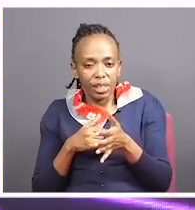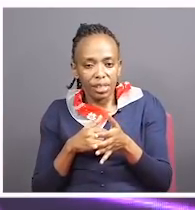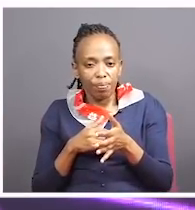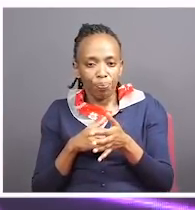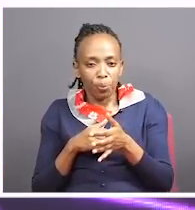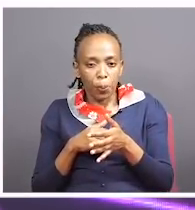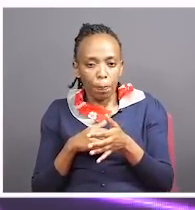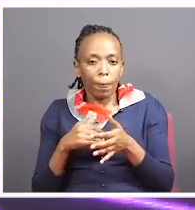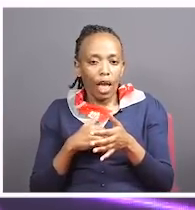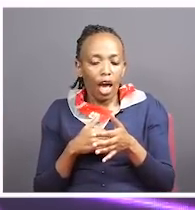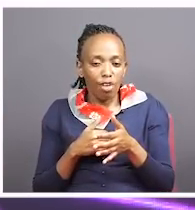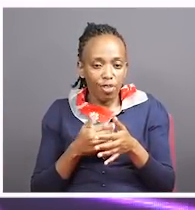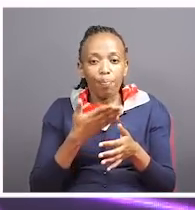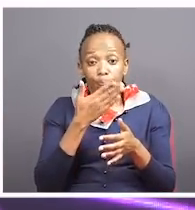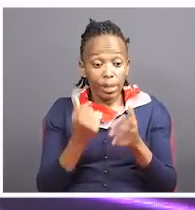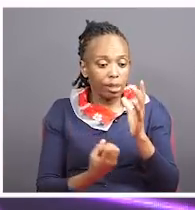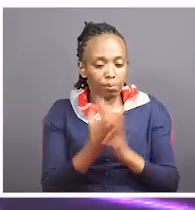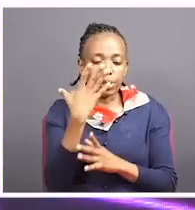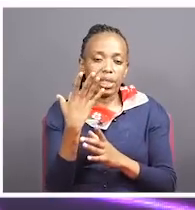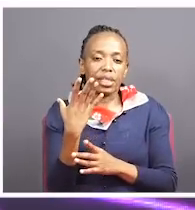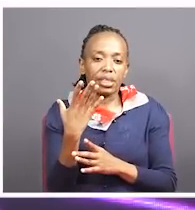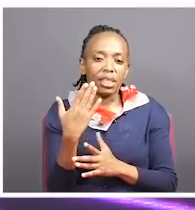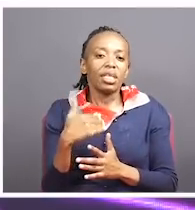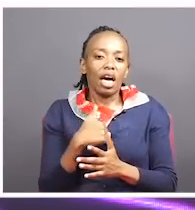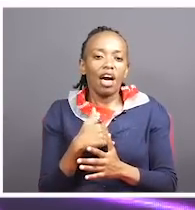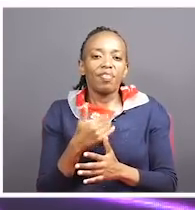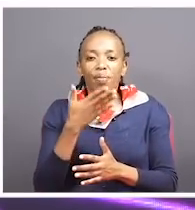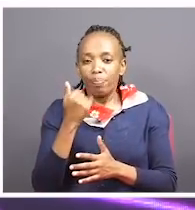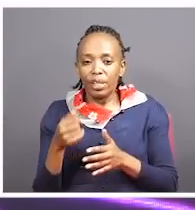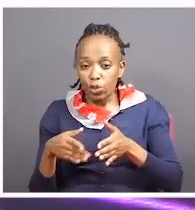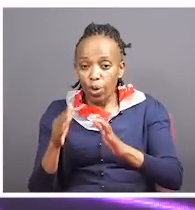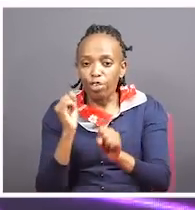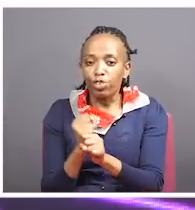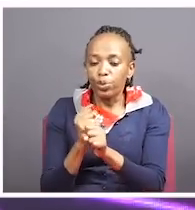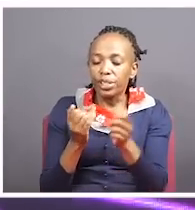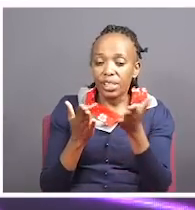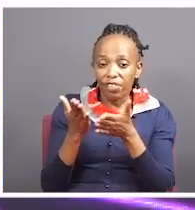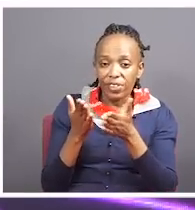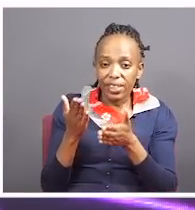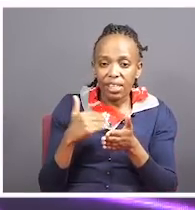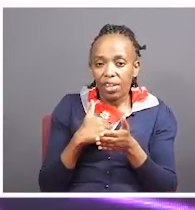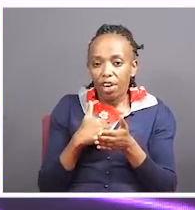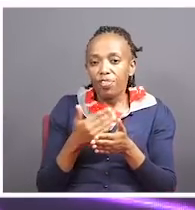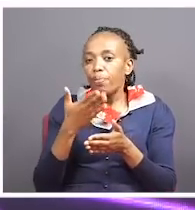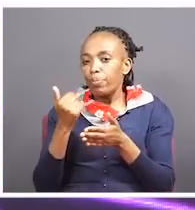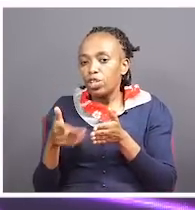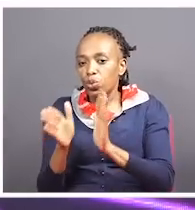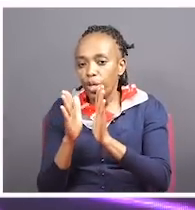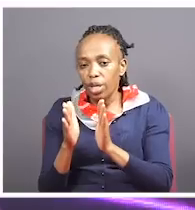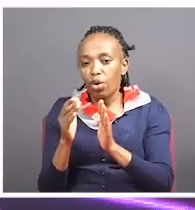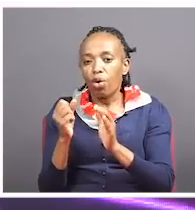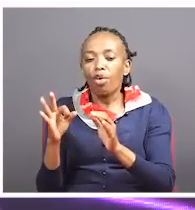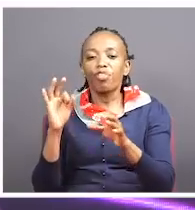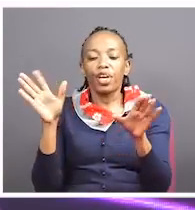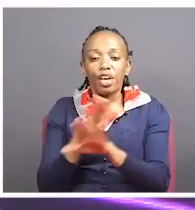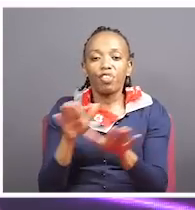felt they have invented the best product. They have got the best way of doing service. They have invented the best